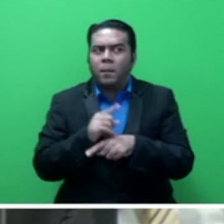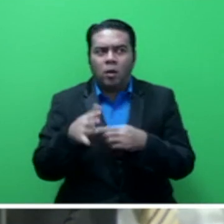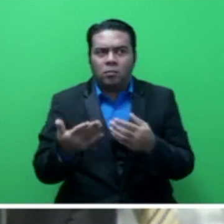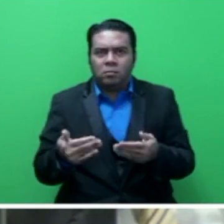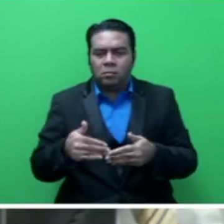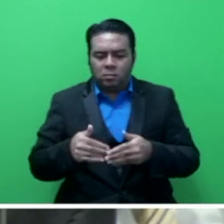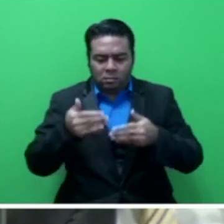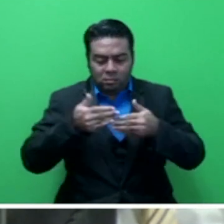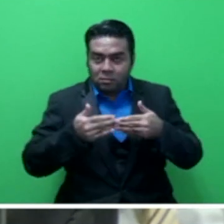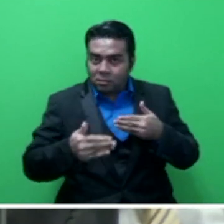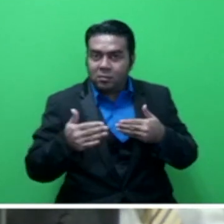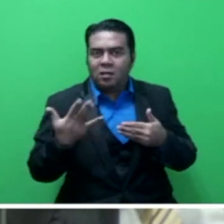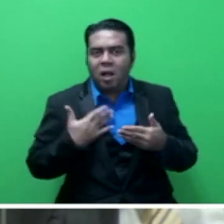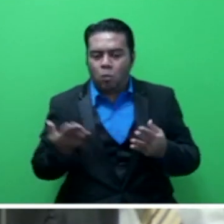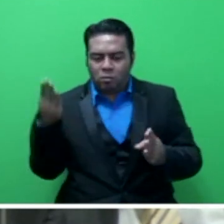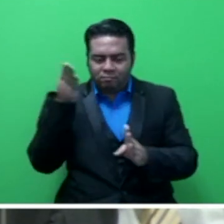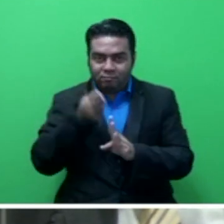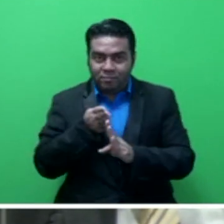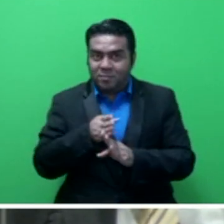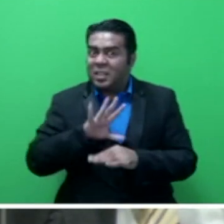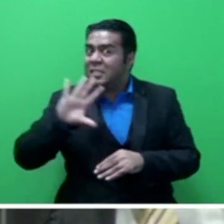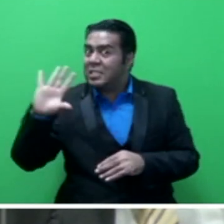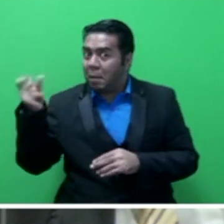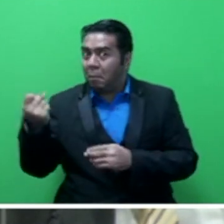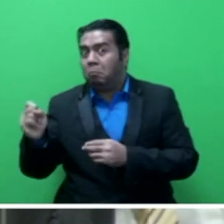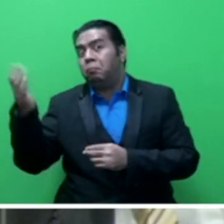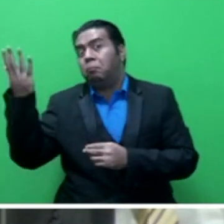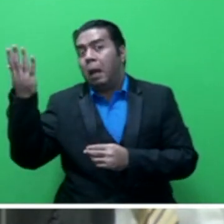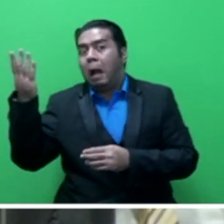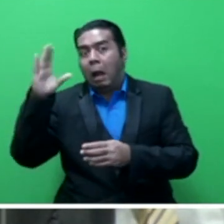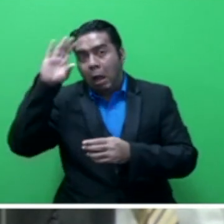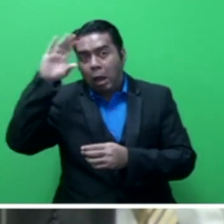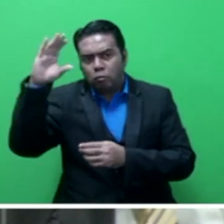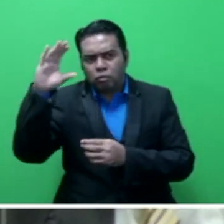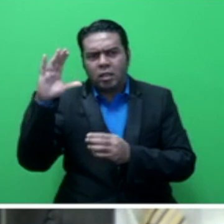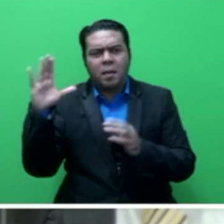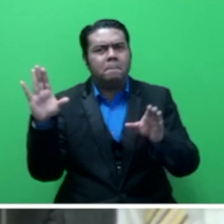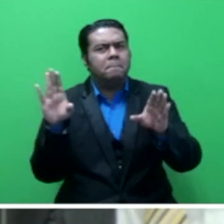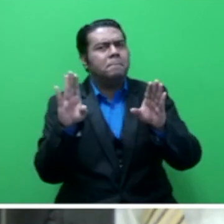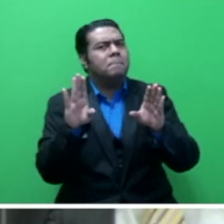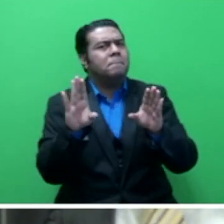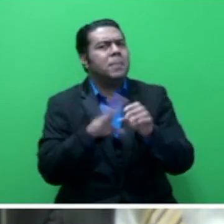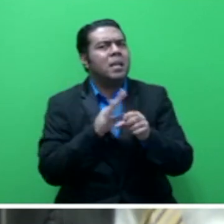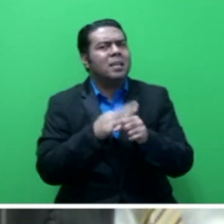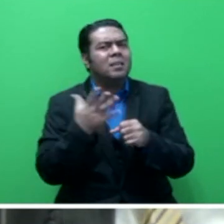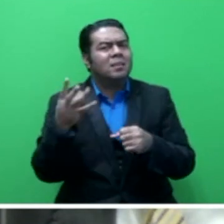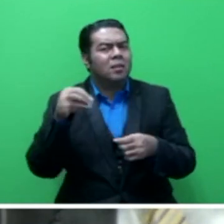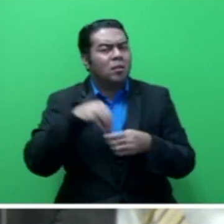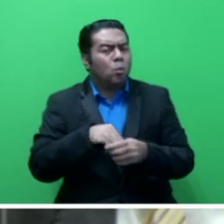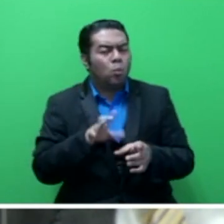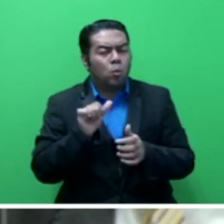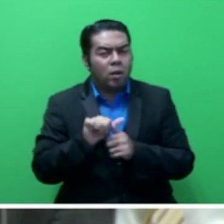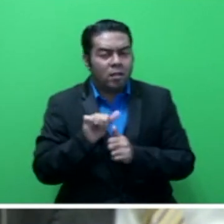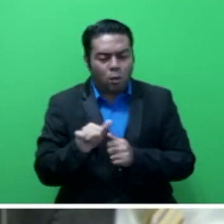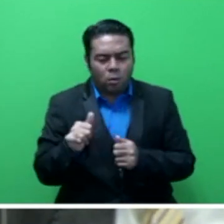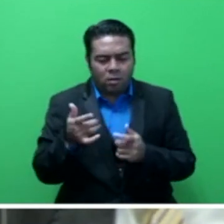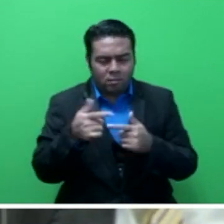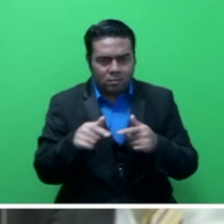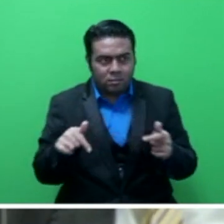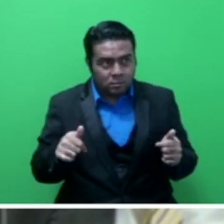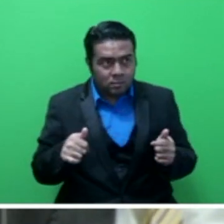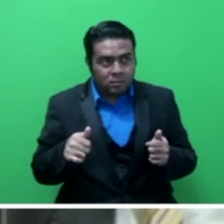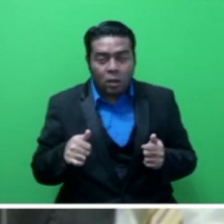approach. Some countries, Honorable Speaker, have made it very clear in the beginnings of COVID-19 that they will rest their laurels on